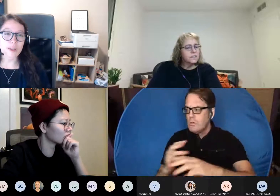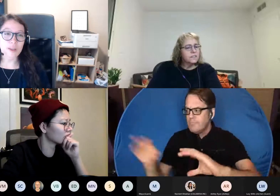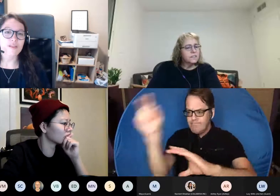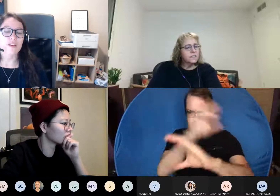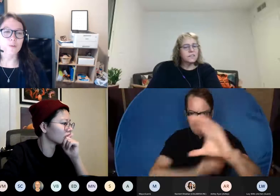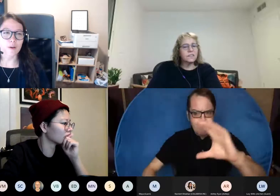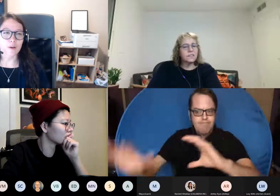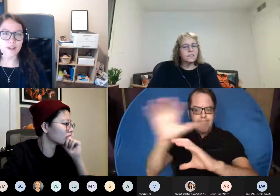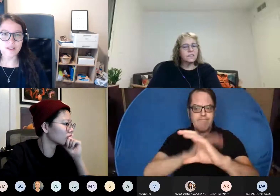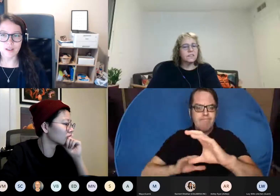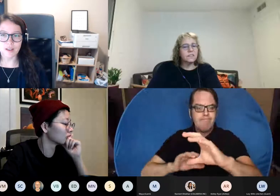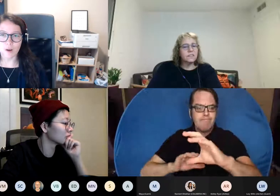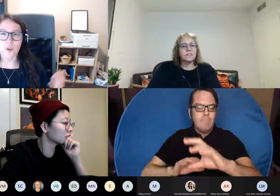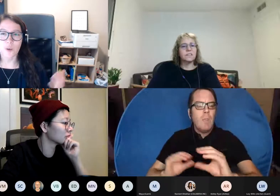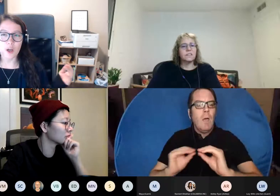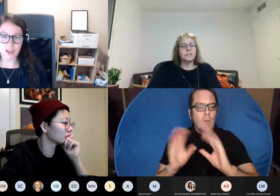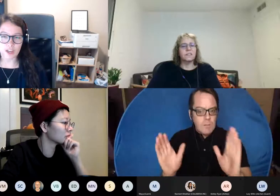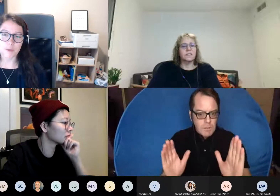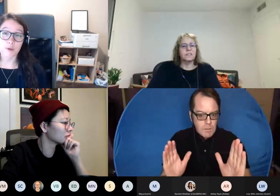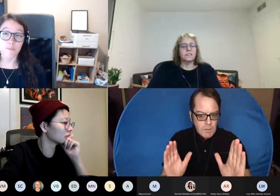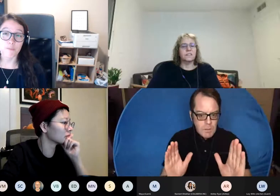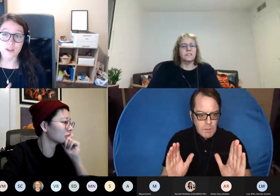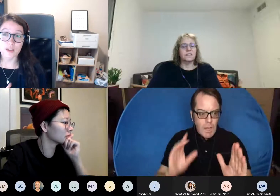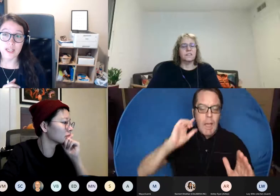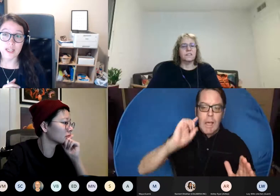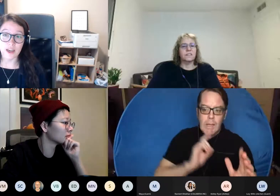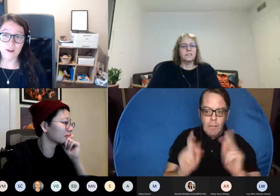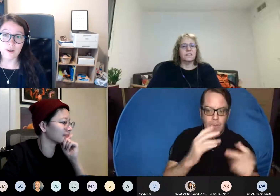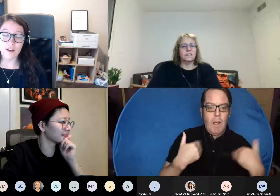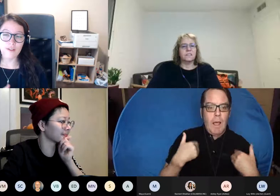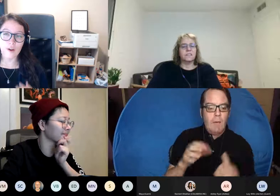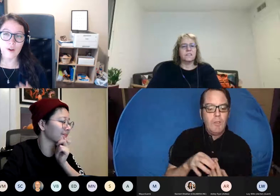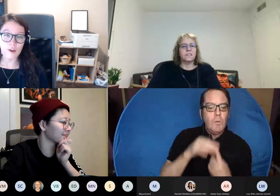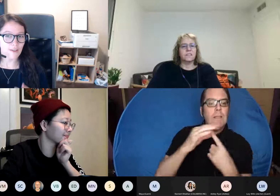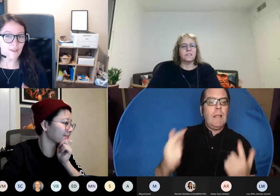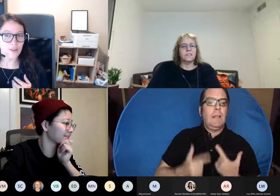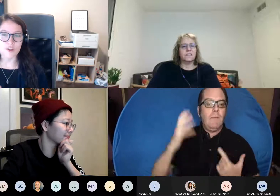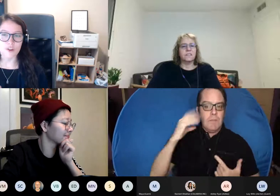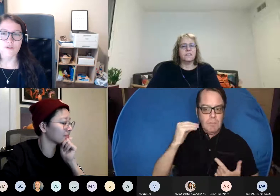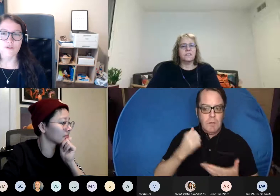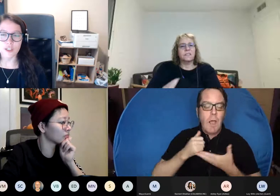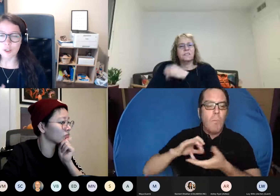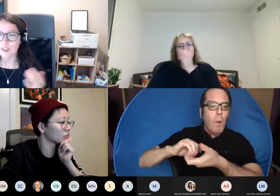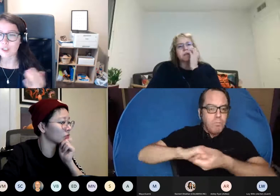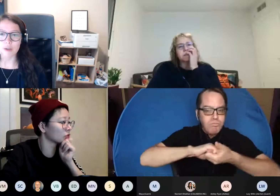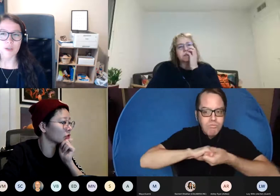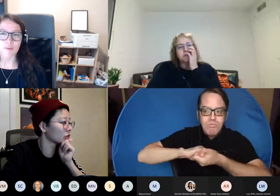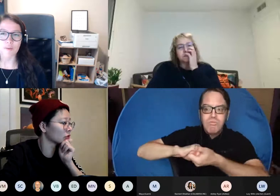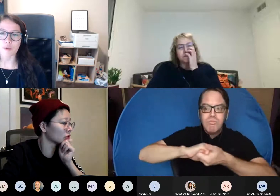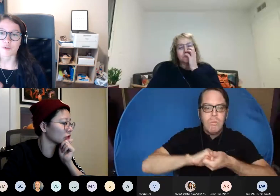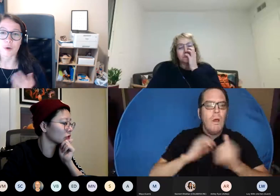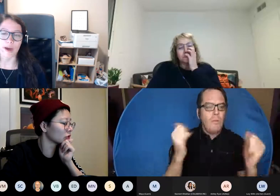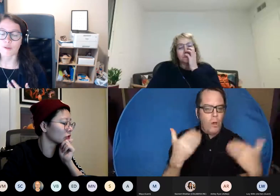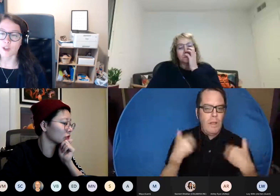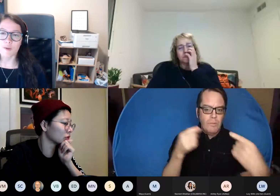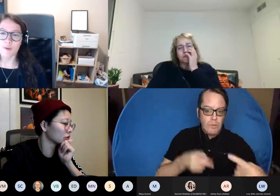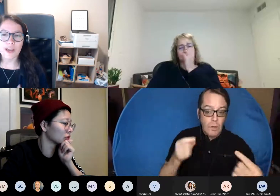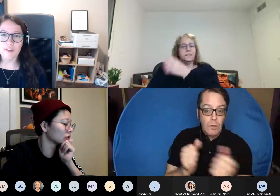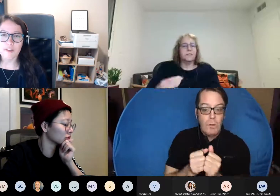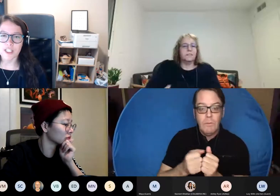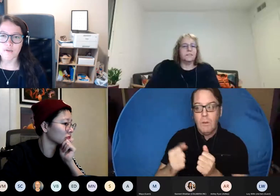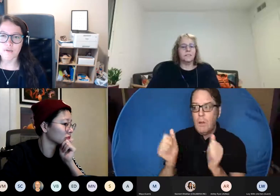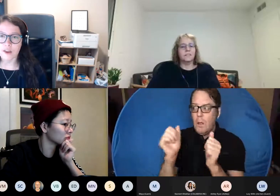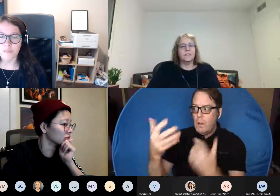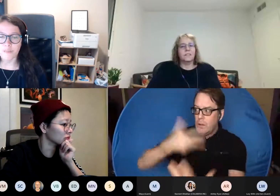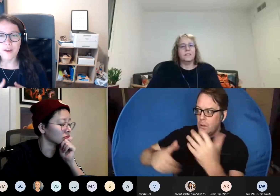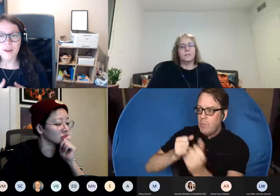to be some unique life experiences that also help deaf people bond together. They've all had the struggle of dealing with hearing people who don't know how to